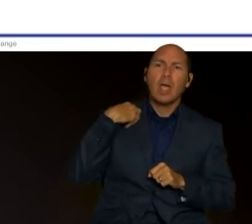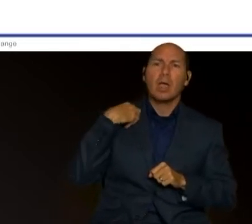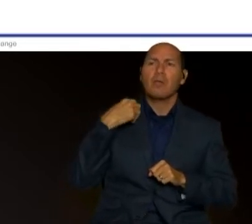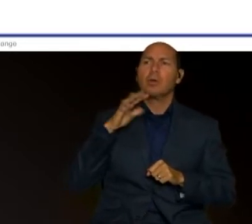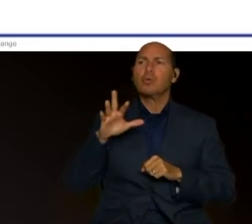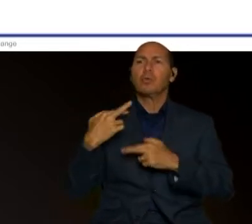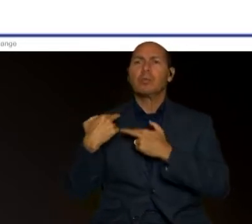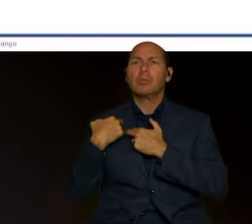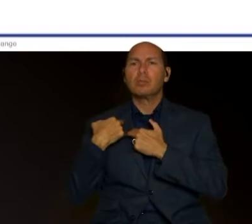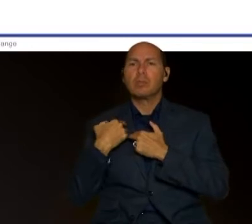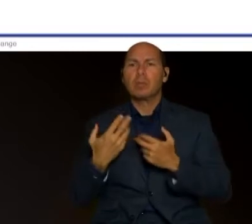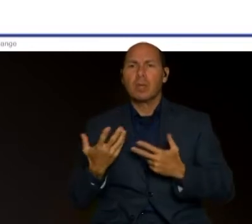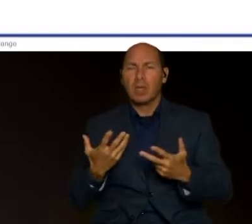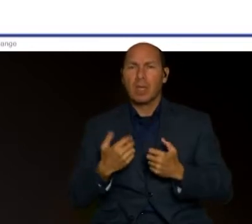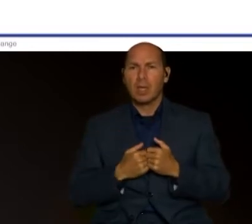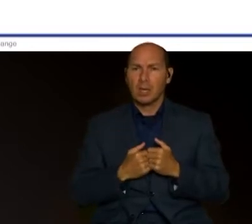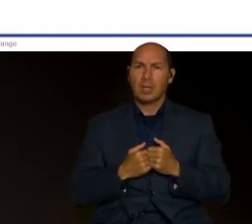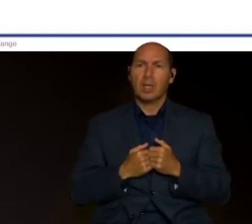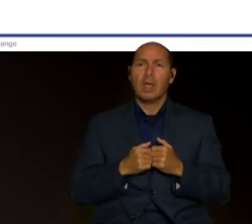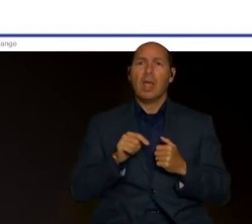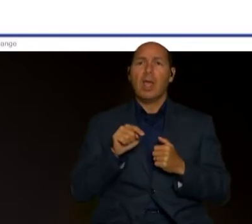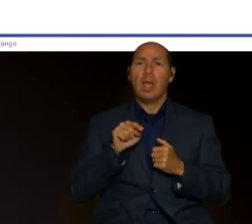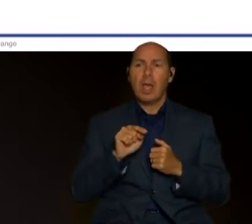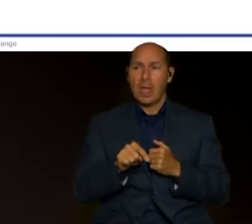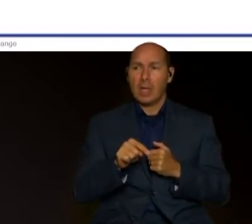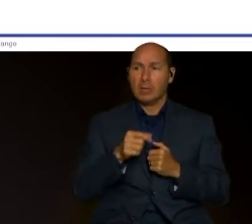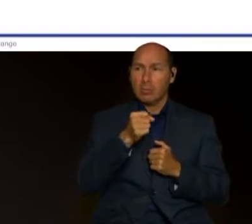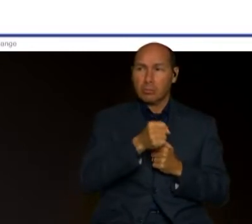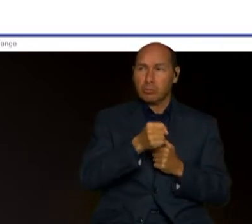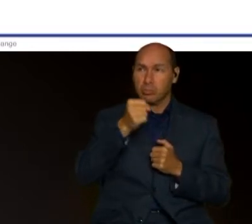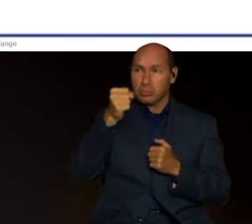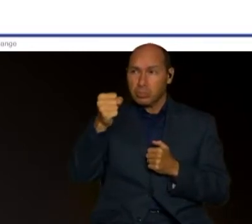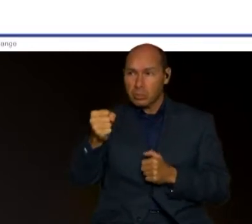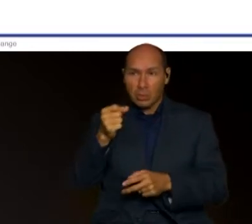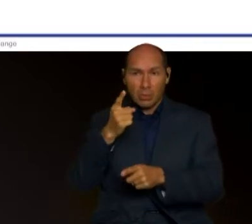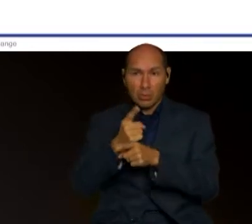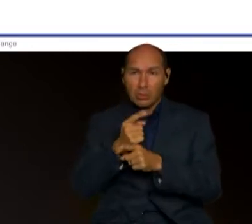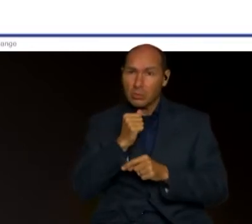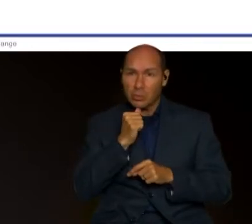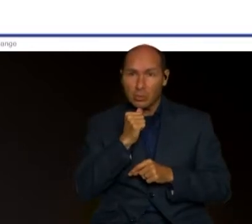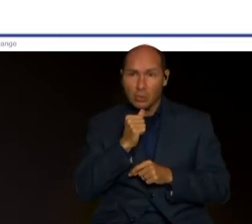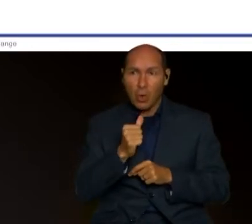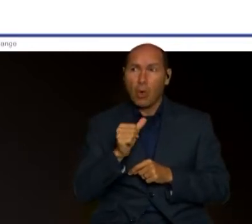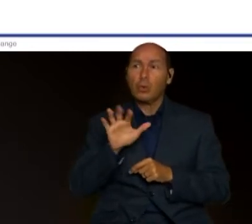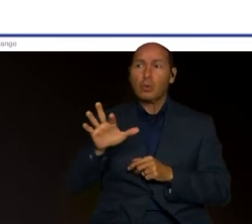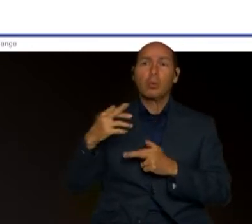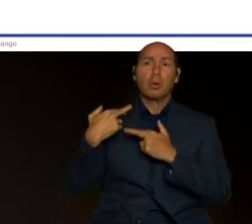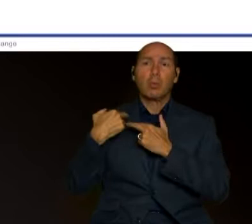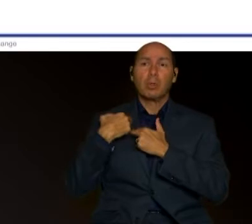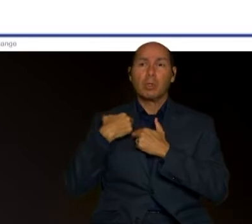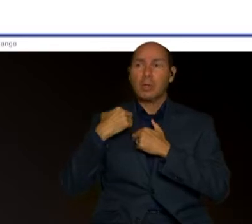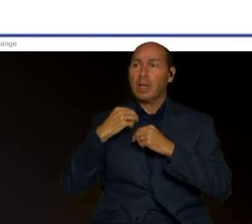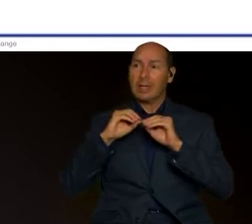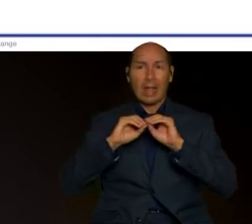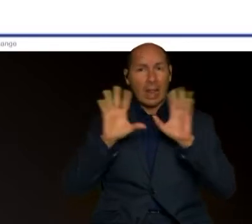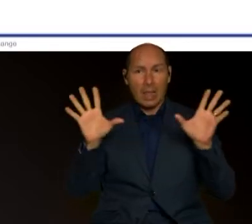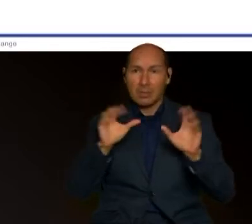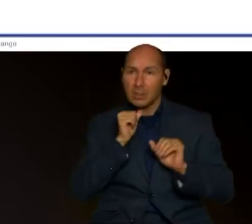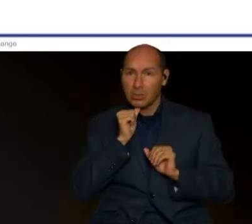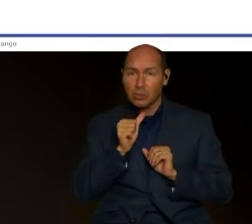to, what their duties and tasks are, and an employee who is not placed in the proper place, that does not have the proper duties